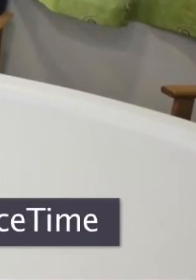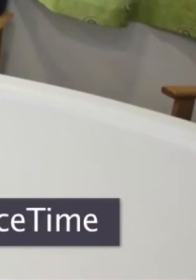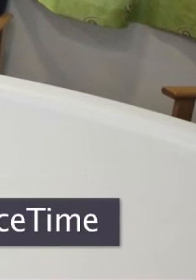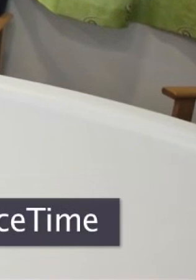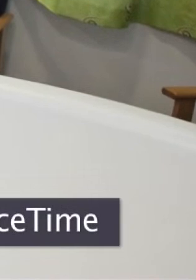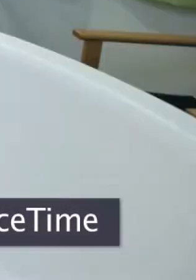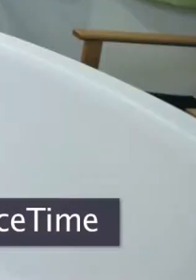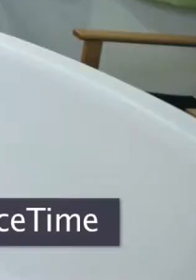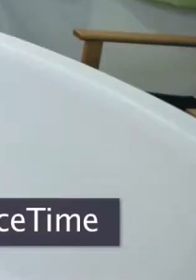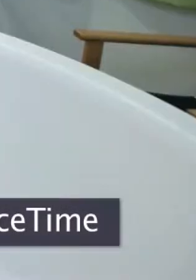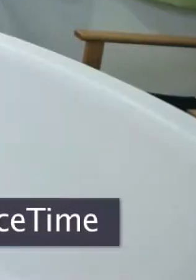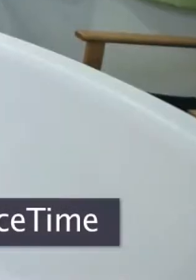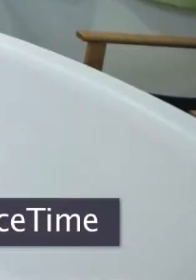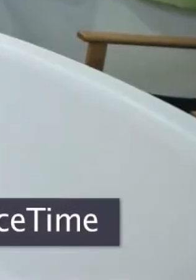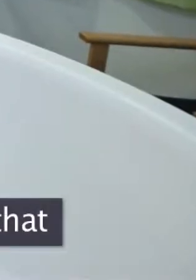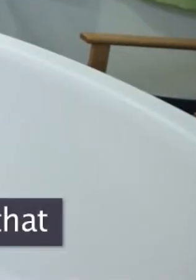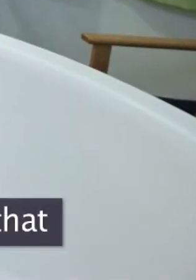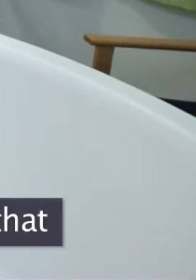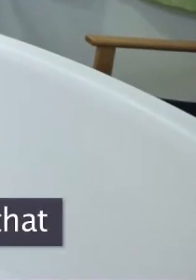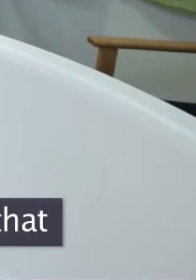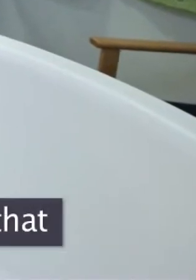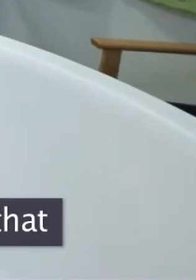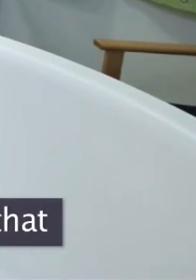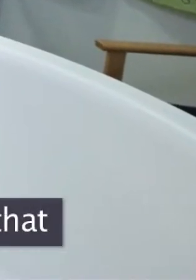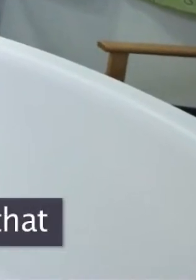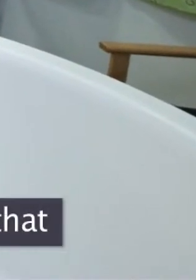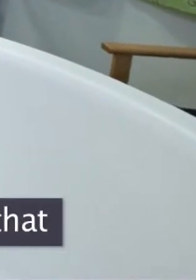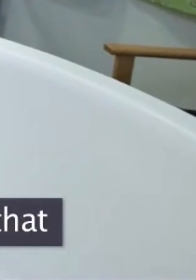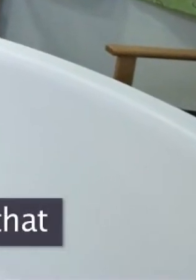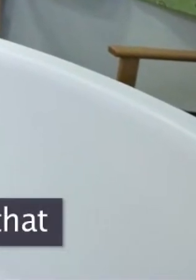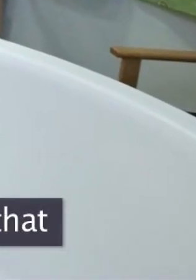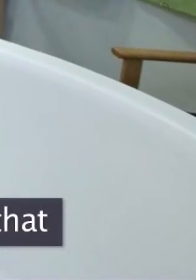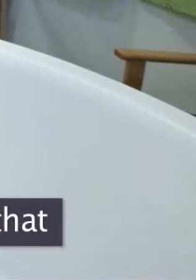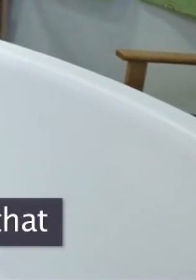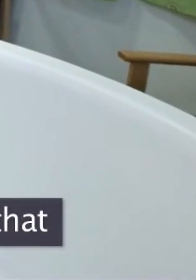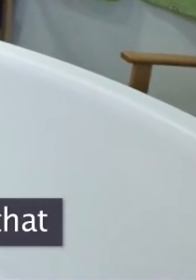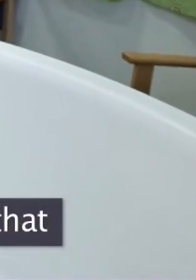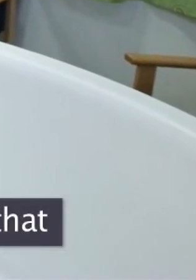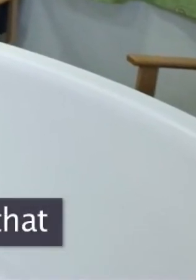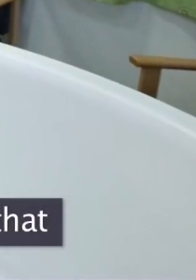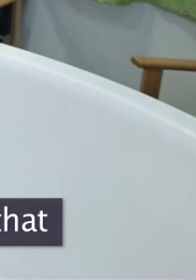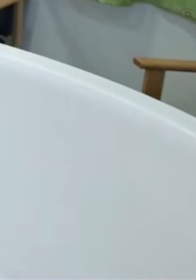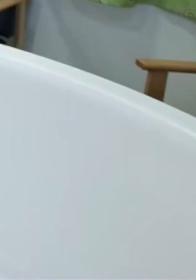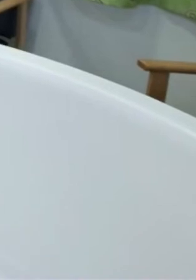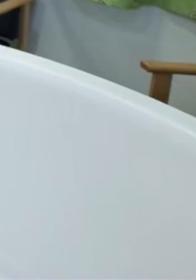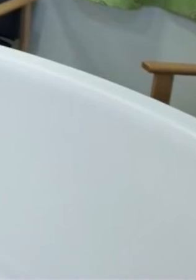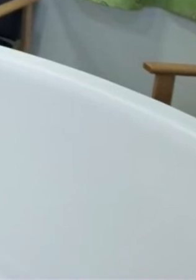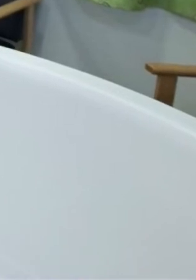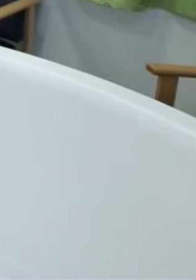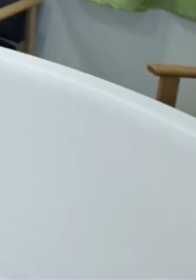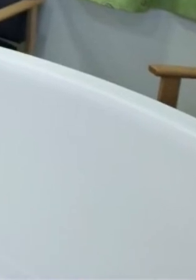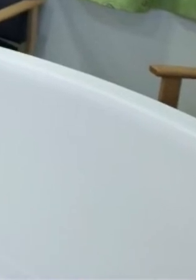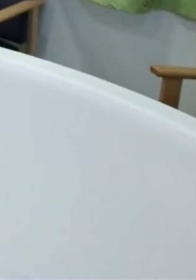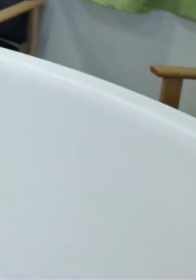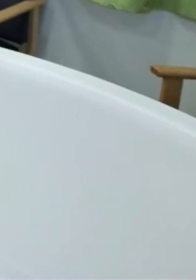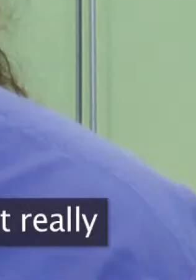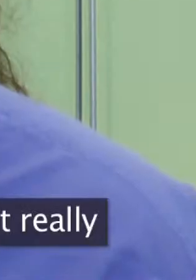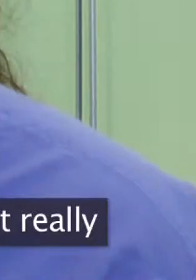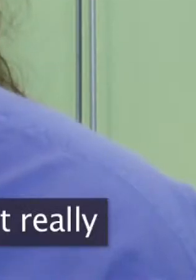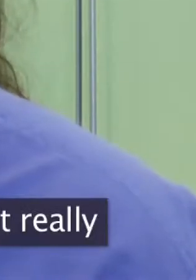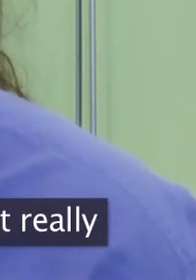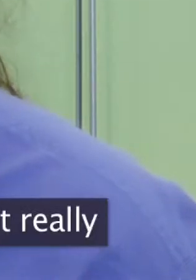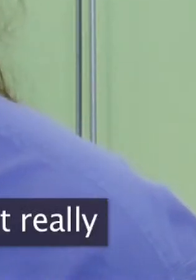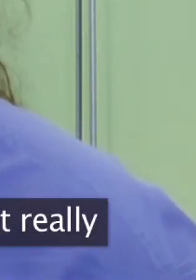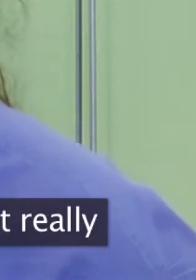when they were able to do FaceTime or video call so they could, throughout labour, have that contact with their partner.